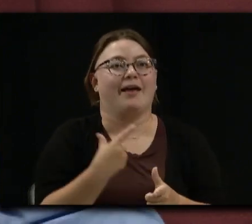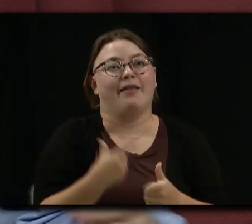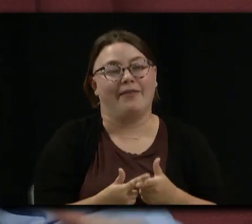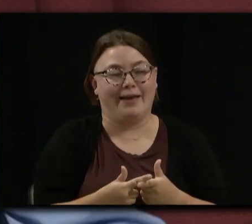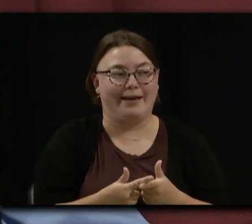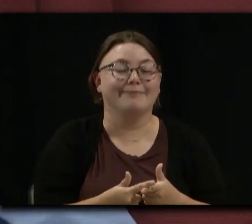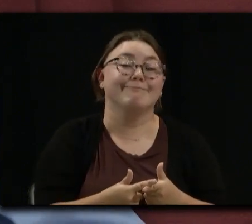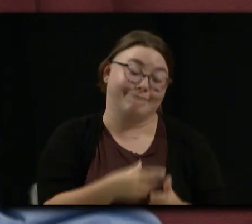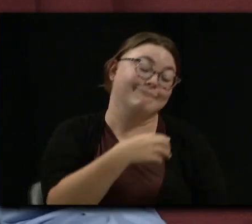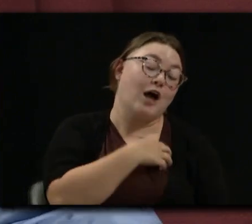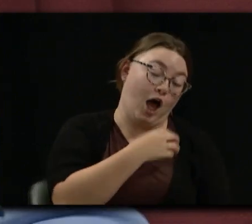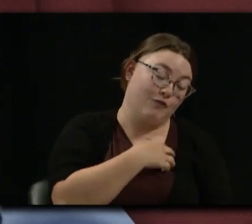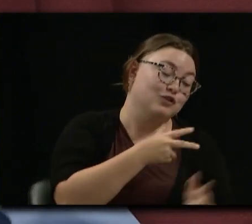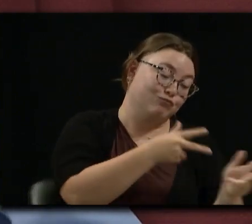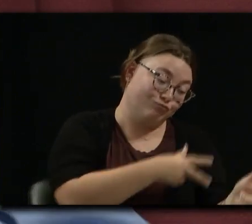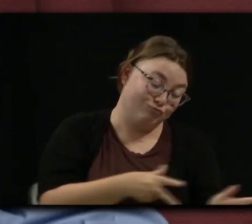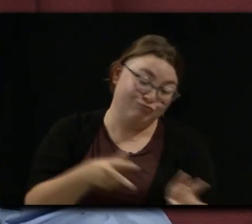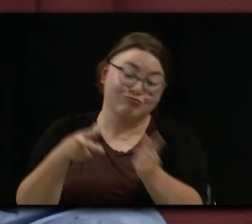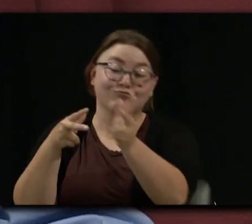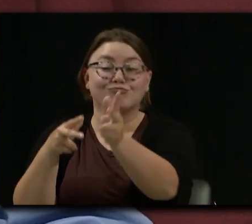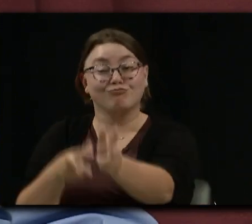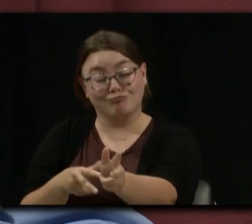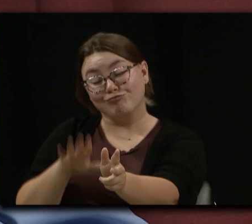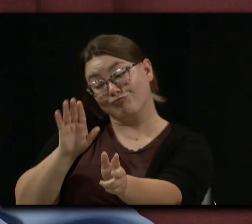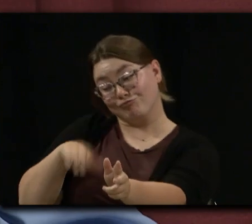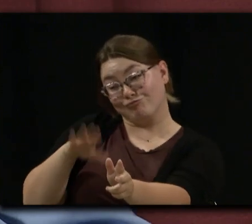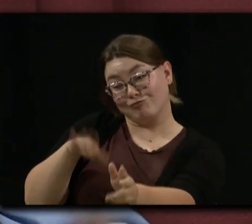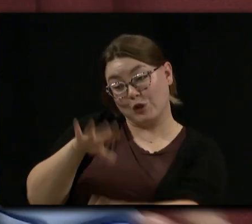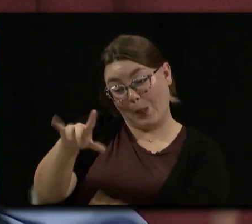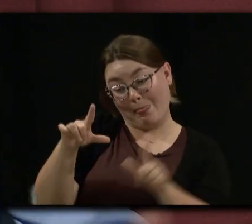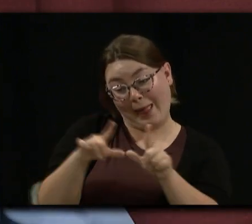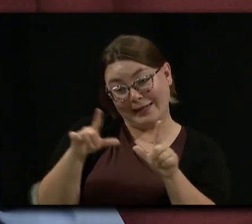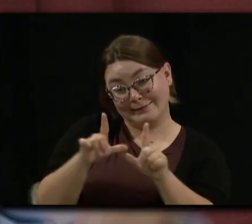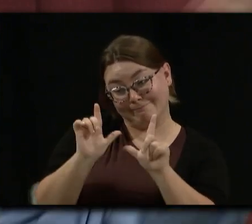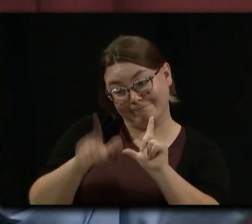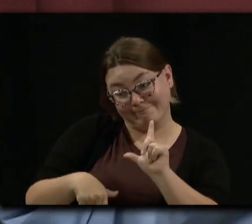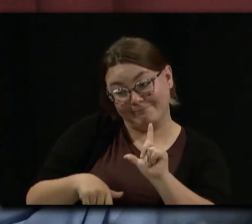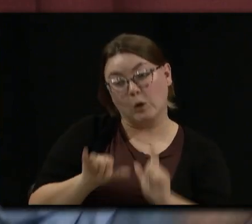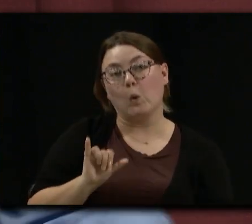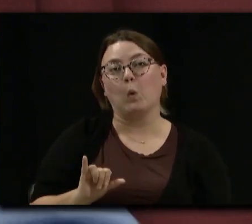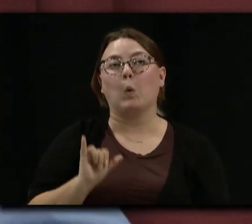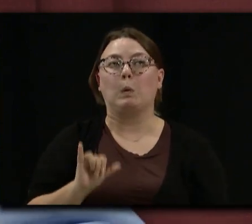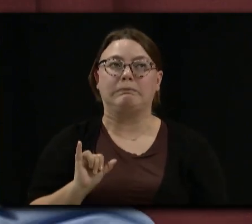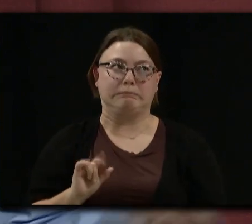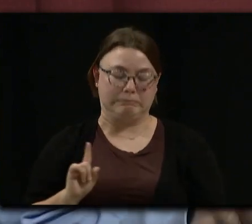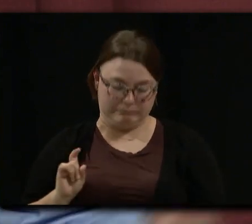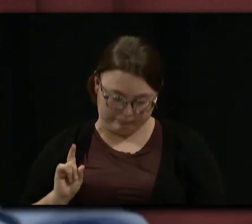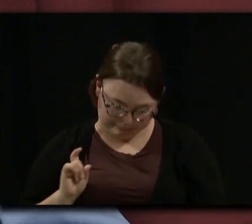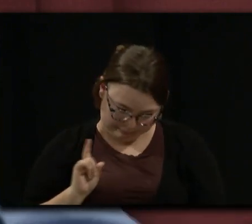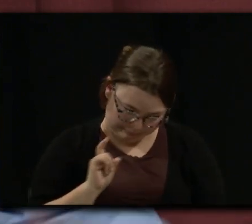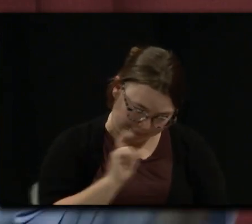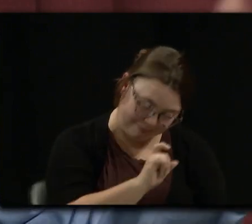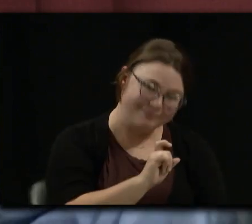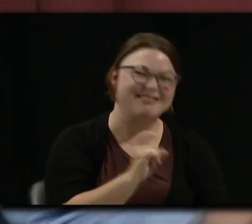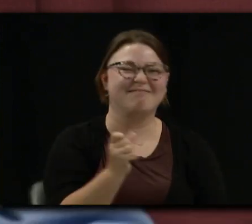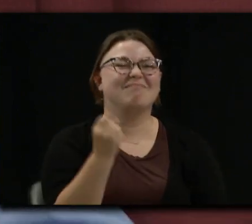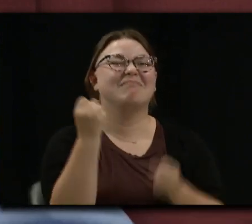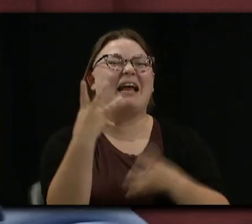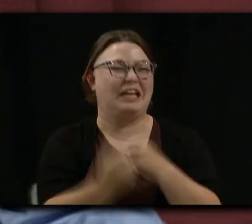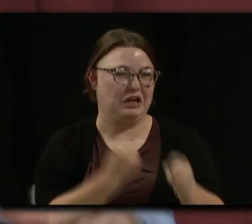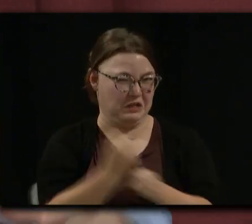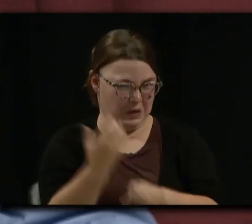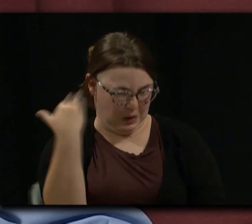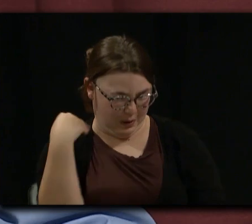over pointed out that my license had expired, so I quickly went down to the administration building. This is a number of years ago. I went